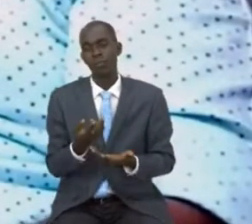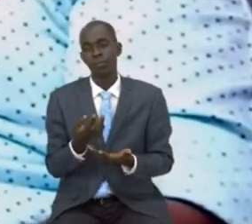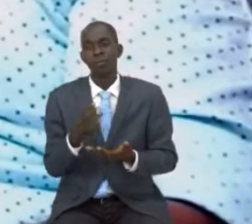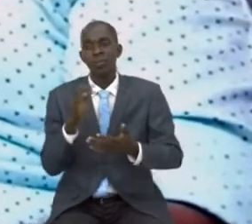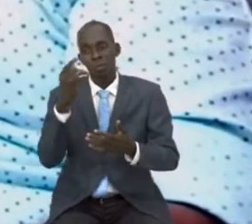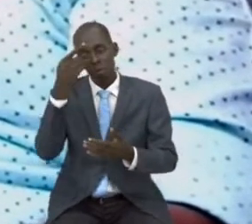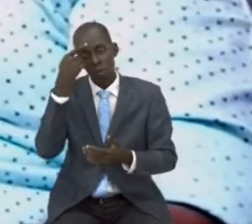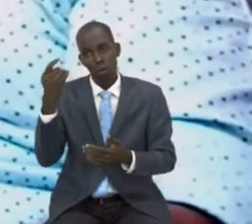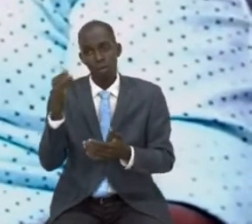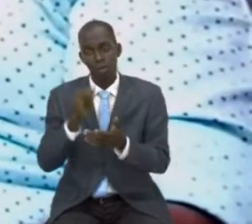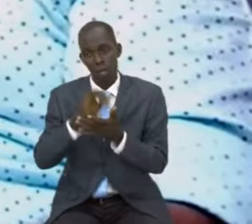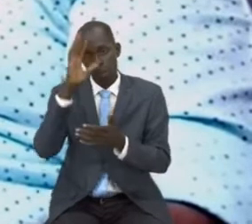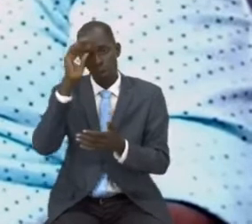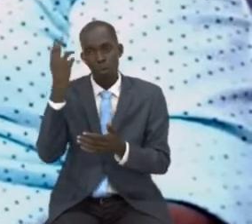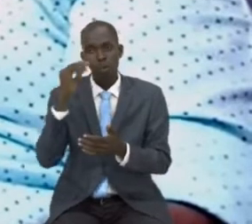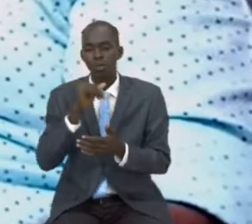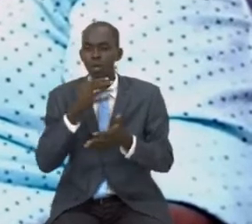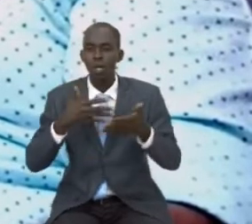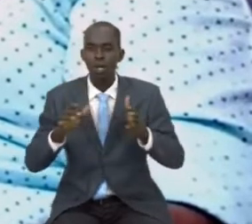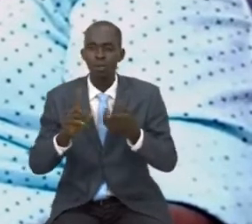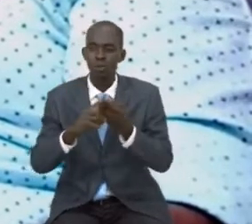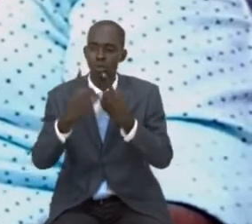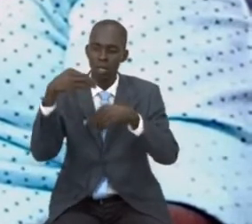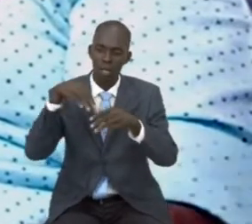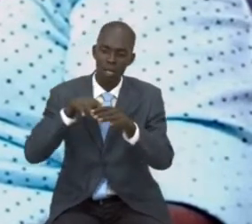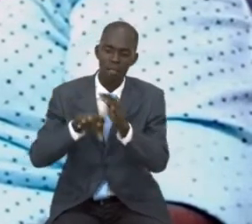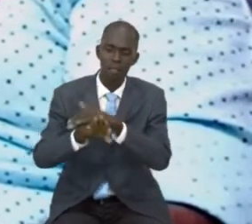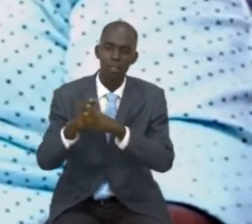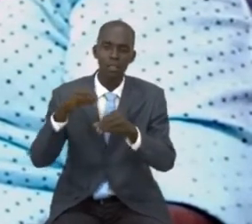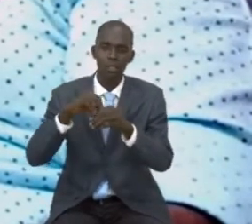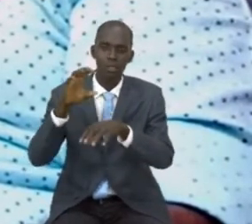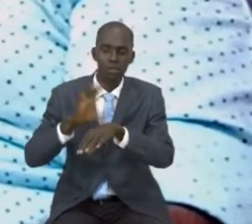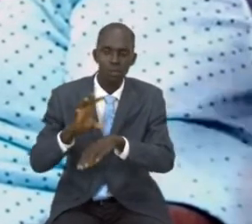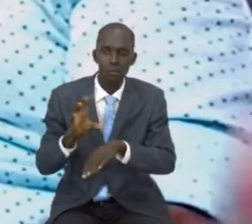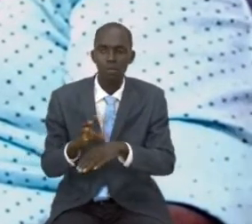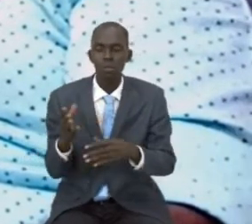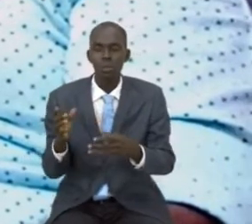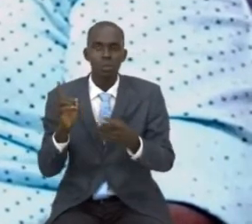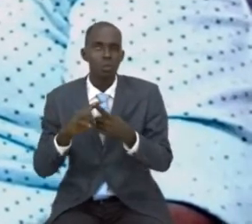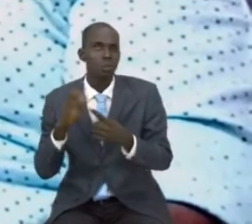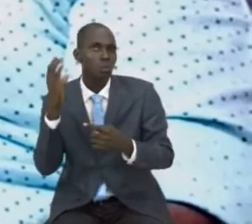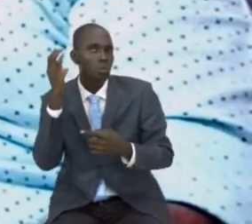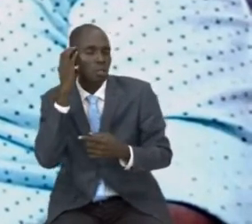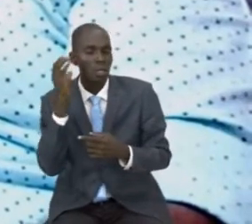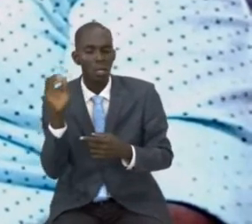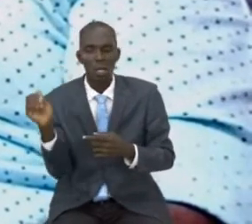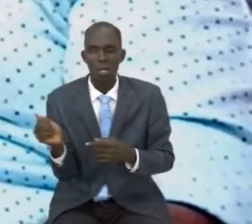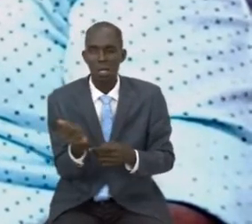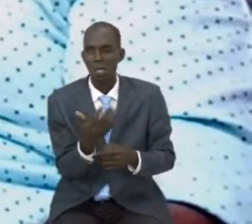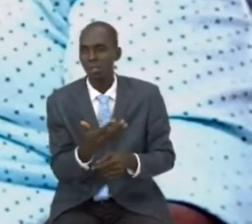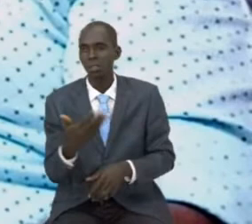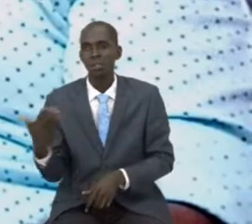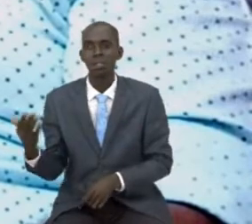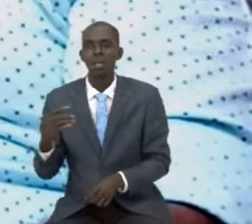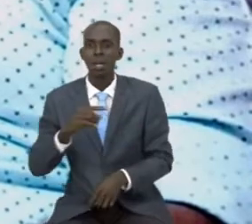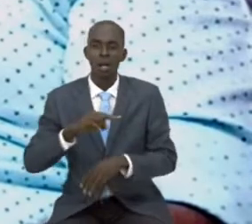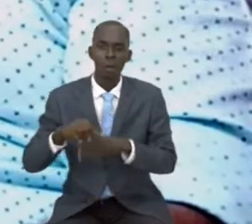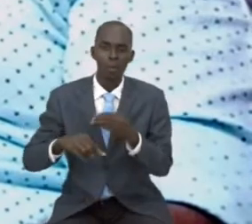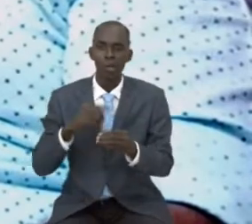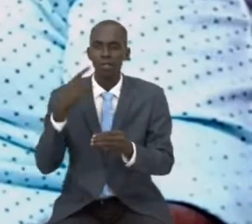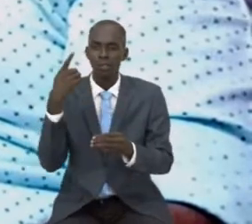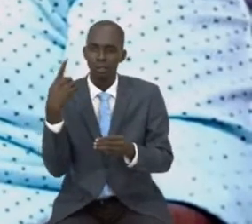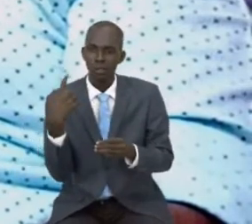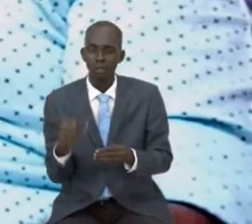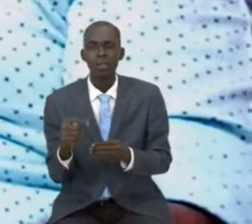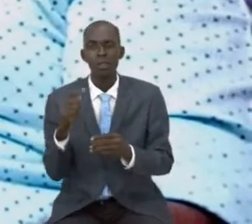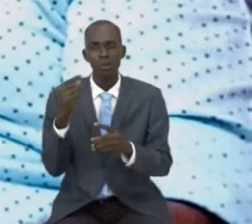wasn't allowed to come to the synagogue, to come to the temple, to hear anything about the